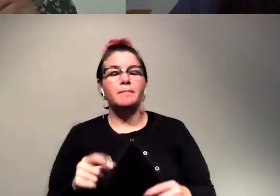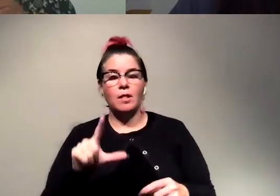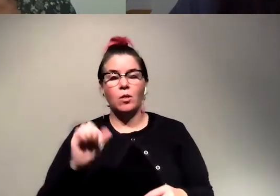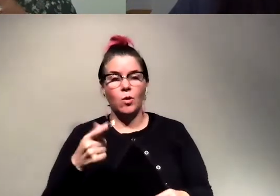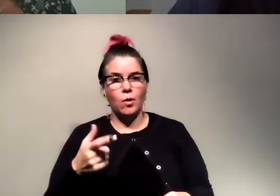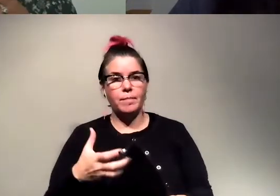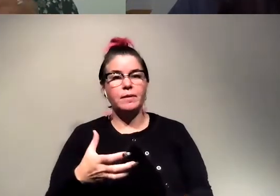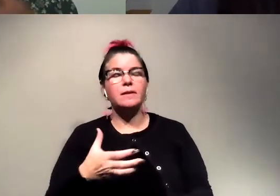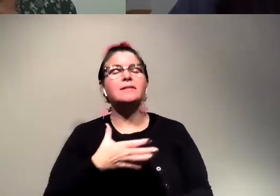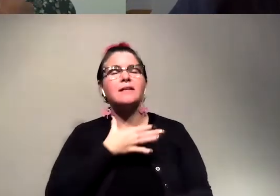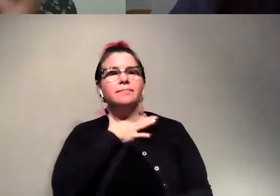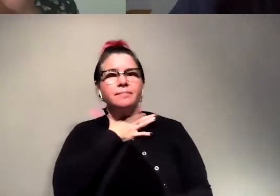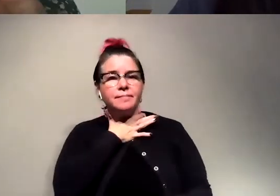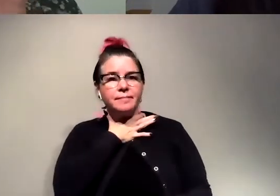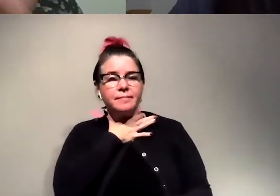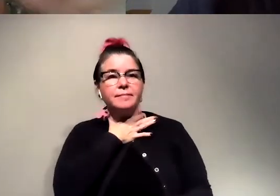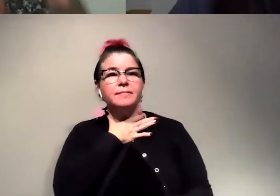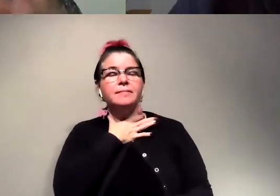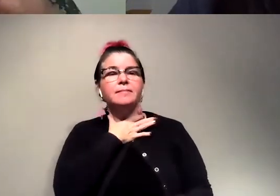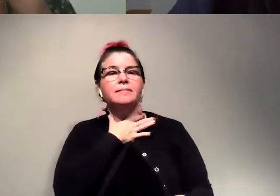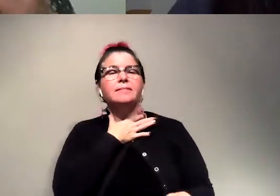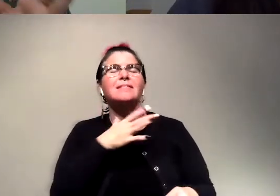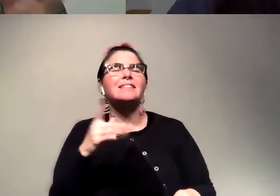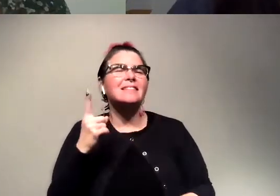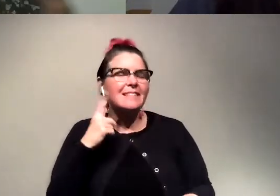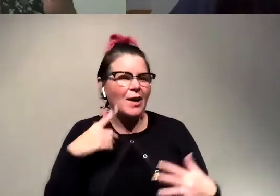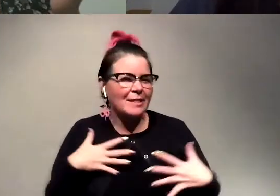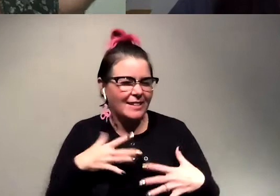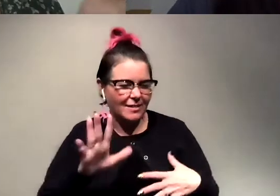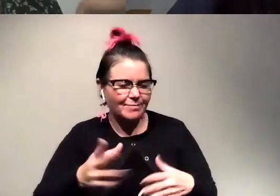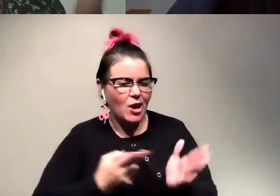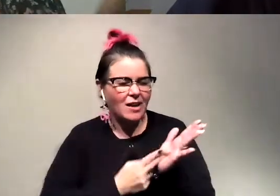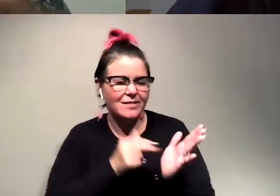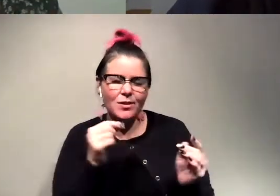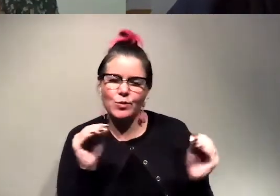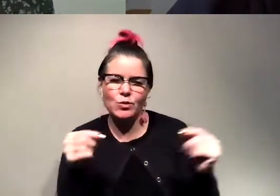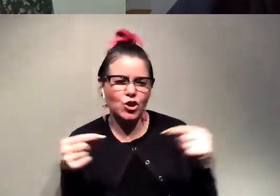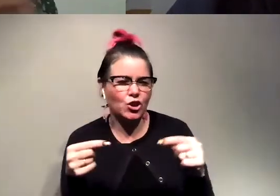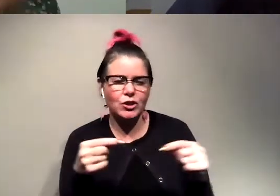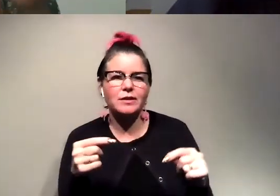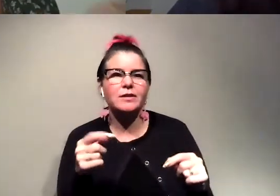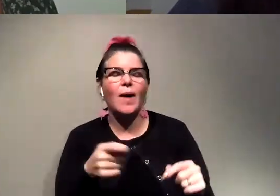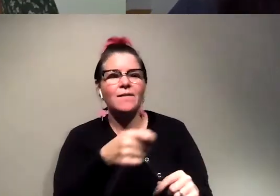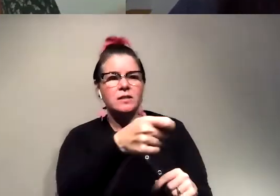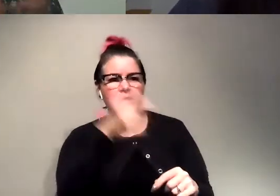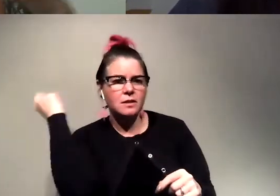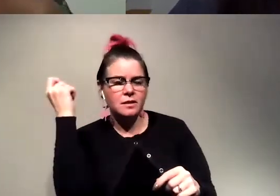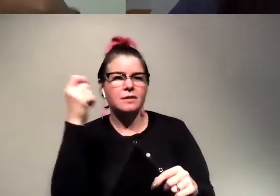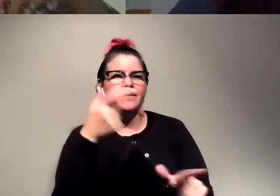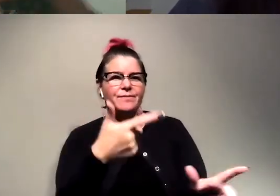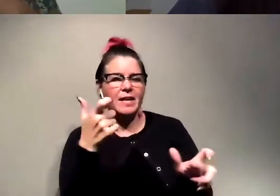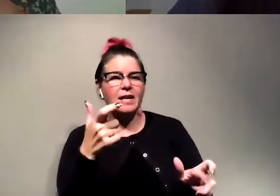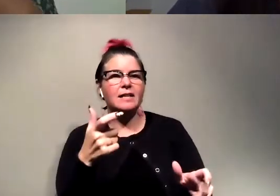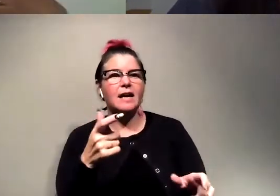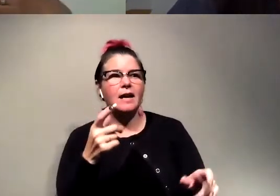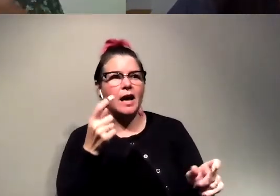around its head. And this sounds a little bit scary, but it's not. It doesn't hurt them. You have to pull quickly, and it just like surprises